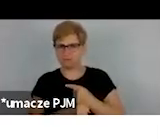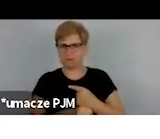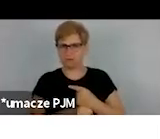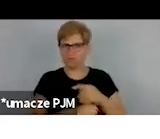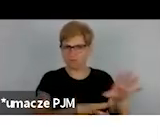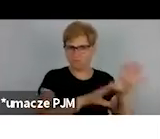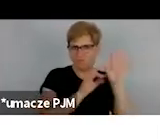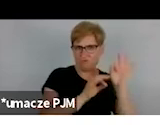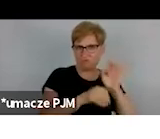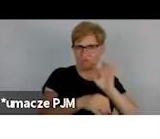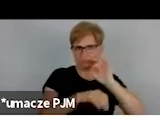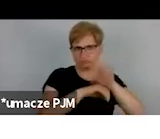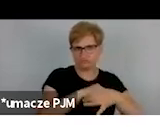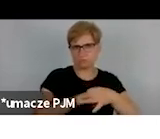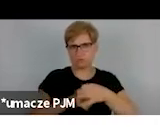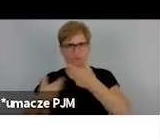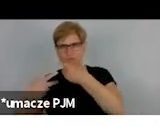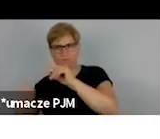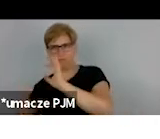Next slide.